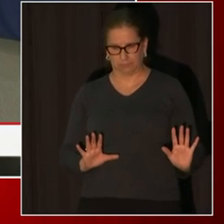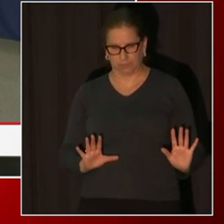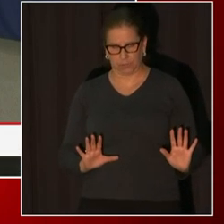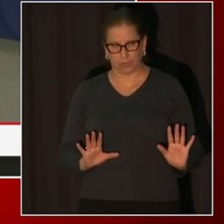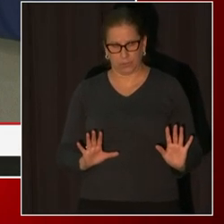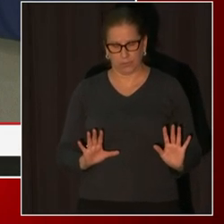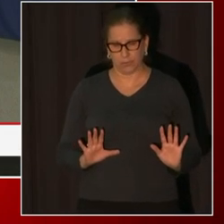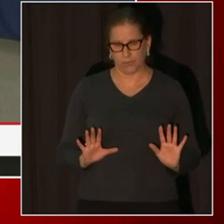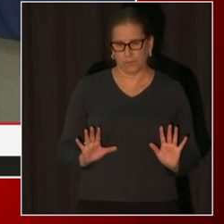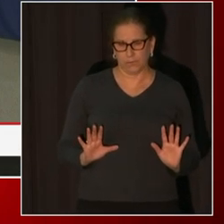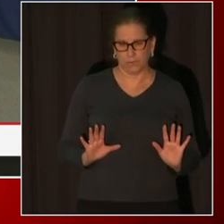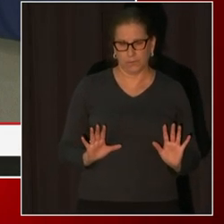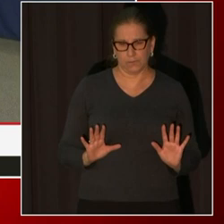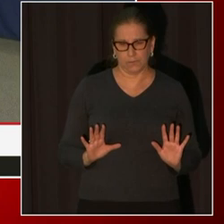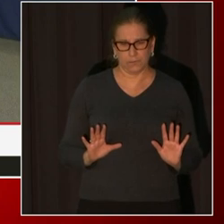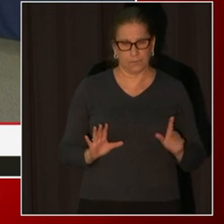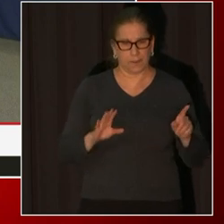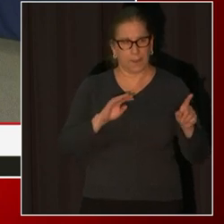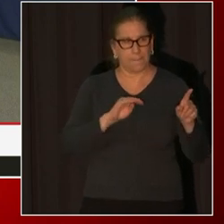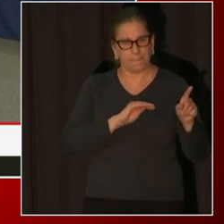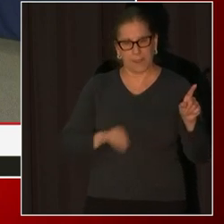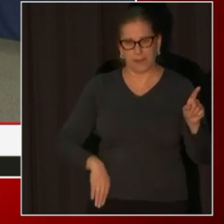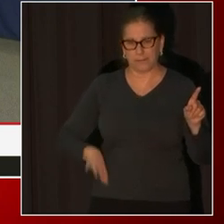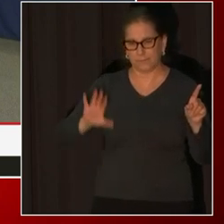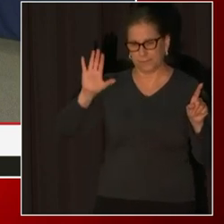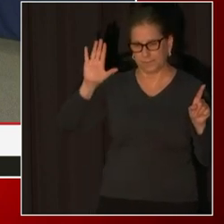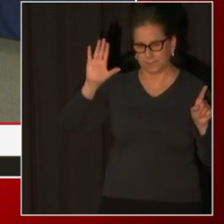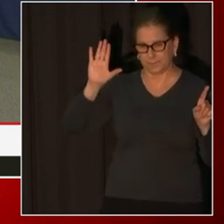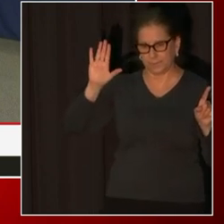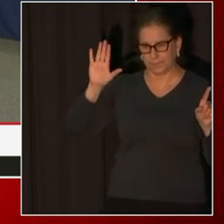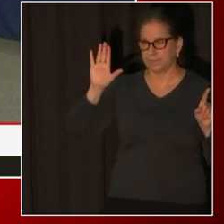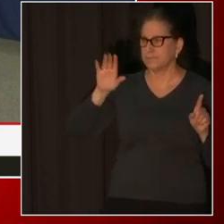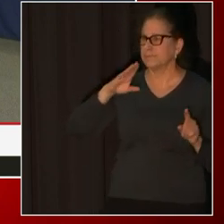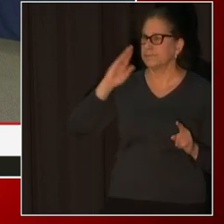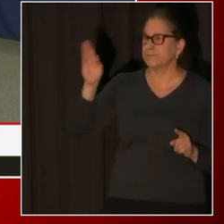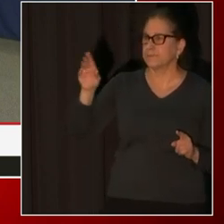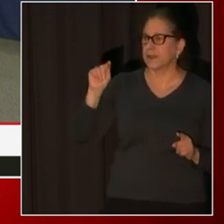Sherwood. Thank you very much, Mayor. I have one question